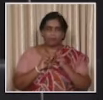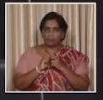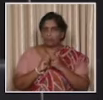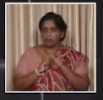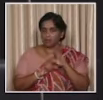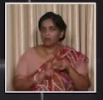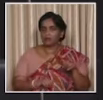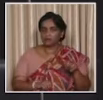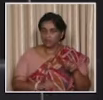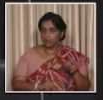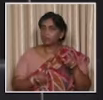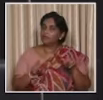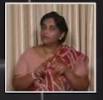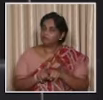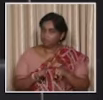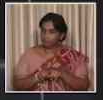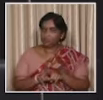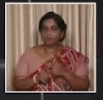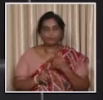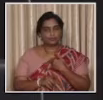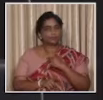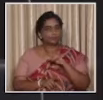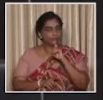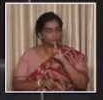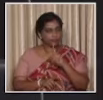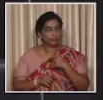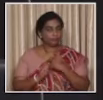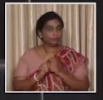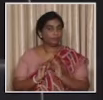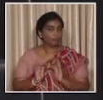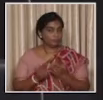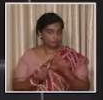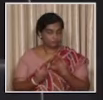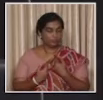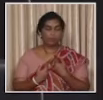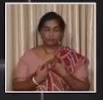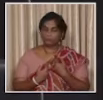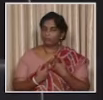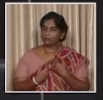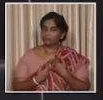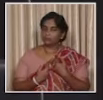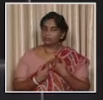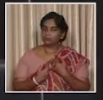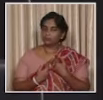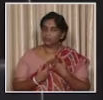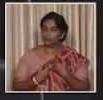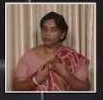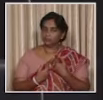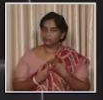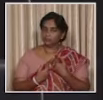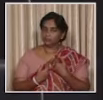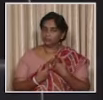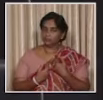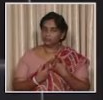Then we have also, see, we started the, because of the problem to repay our international